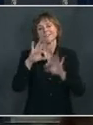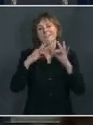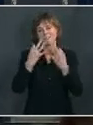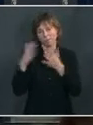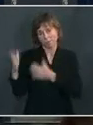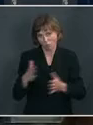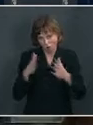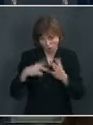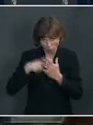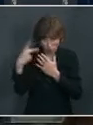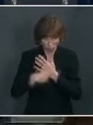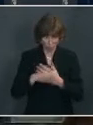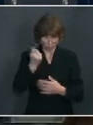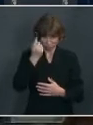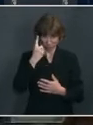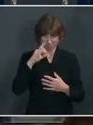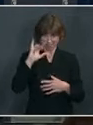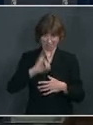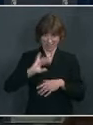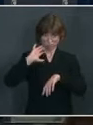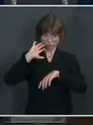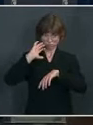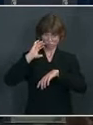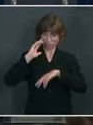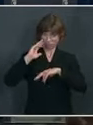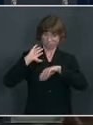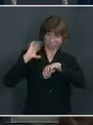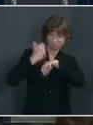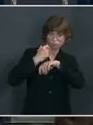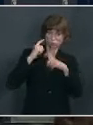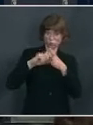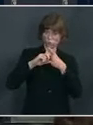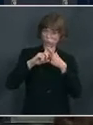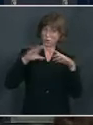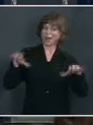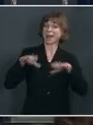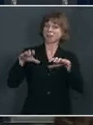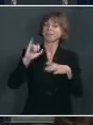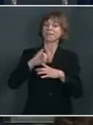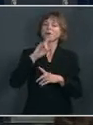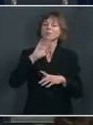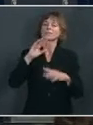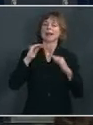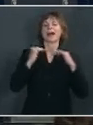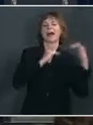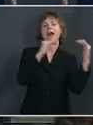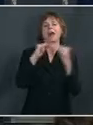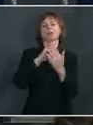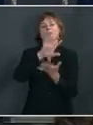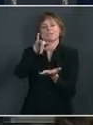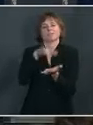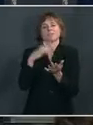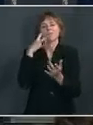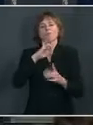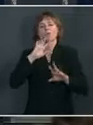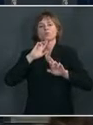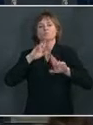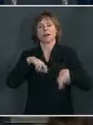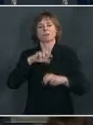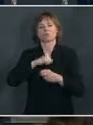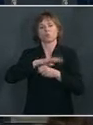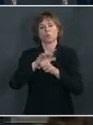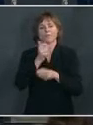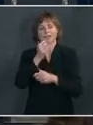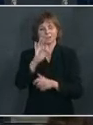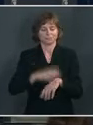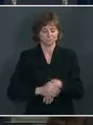course, build on the actions the president has taken to put equity at the heart of his administration's response to COVID-19. Second, I